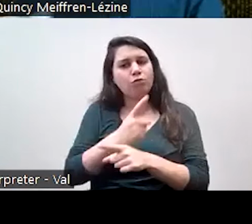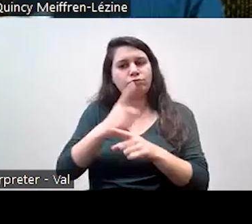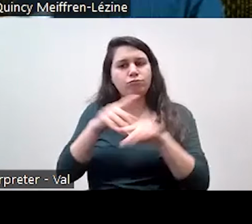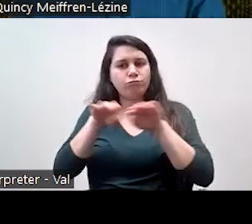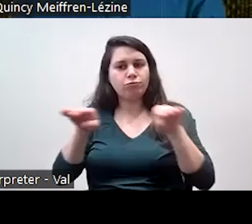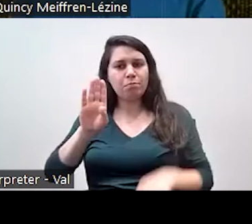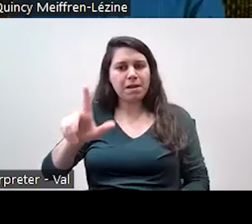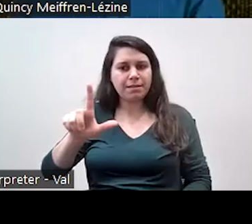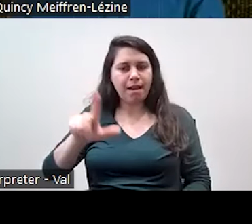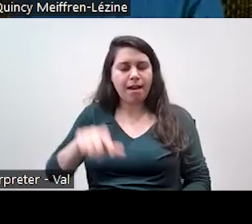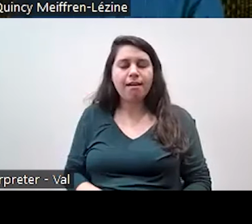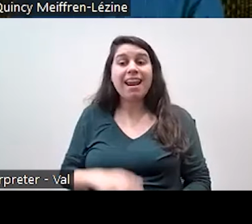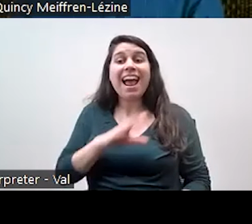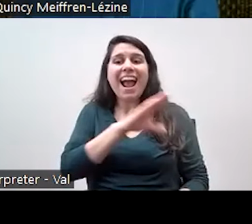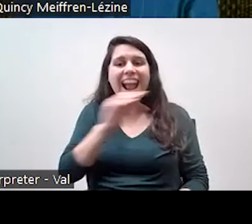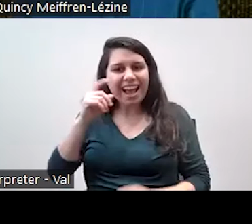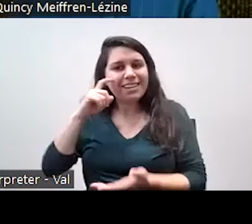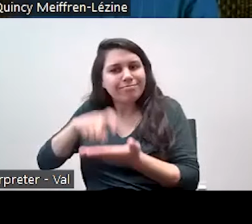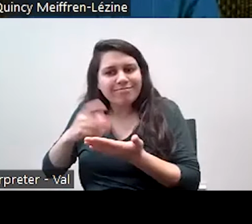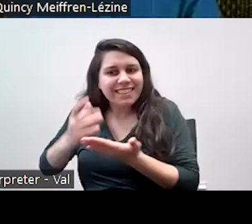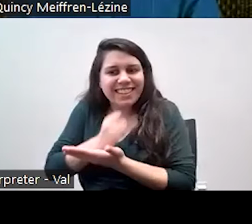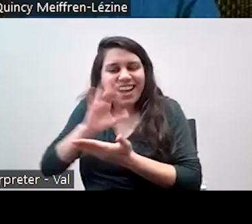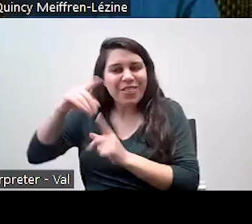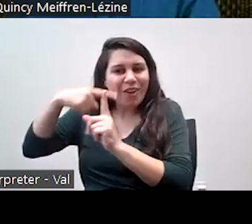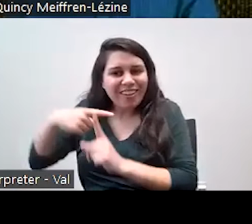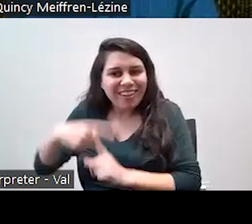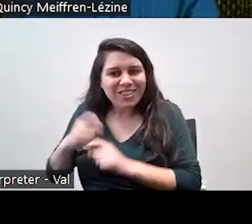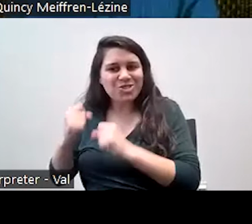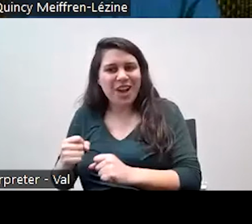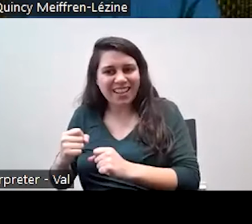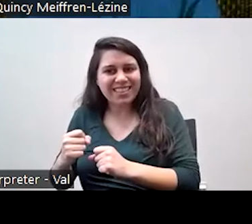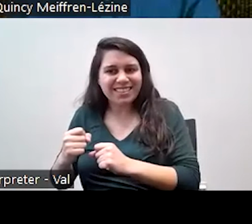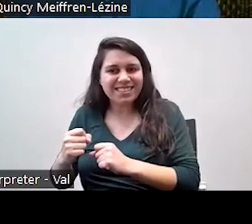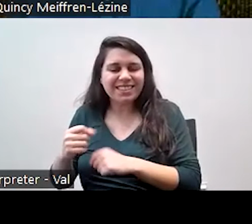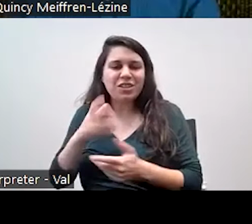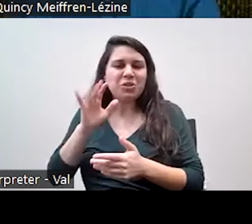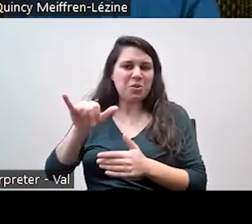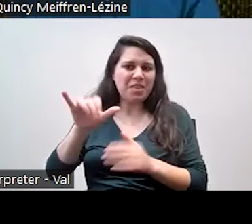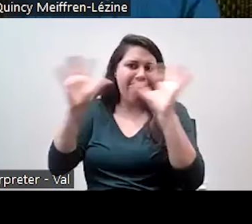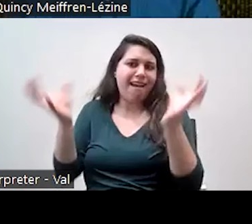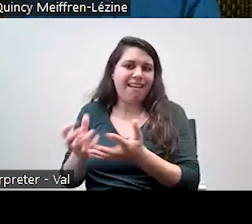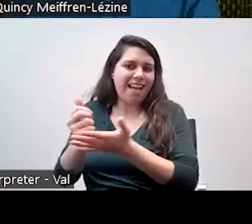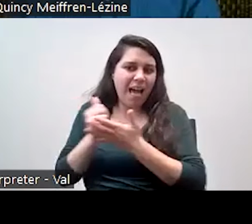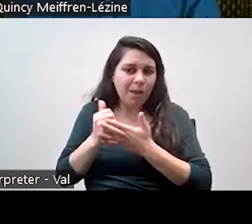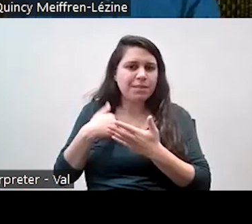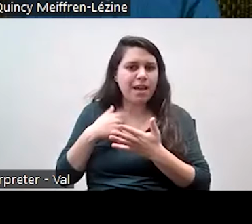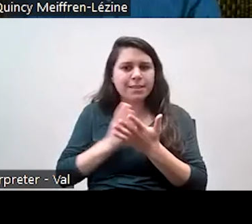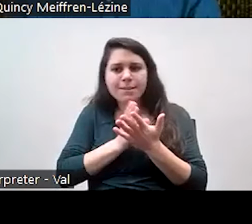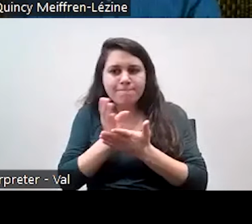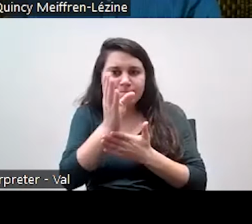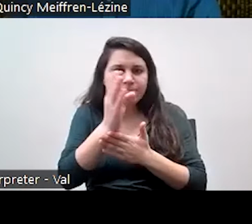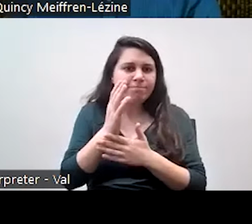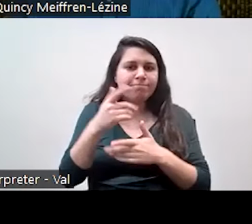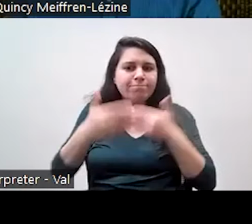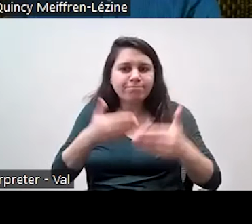while drawing on the strengths that are present in the dimensions of wellness where they are currently pretty strong.